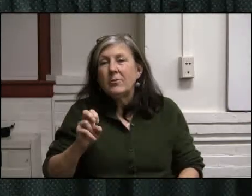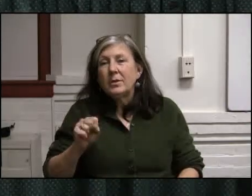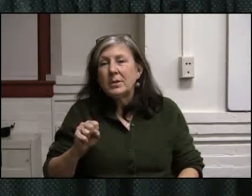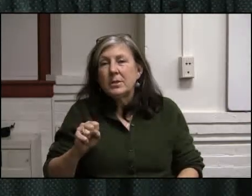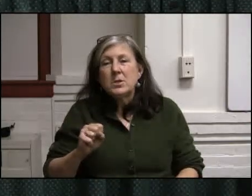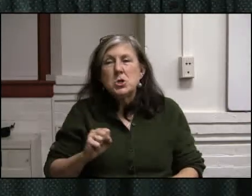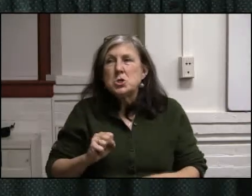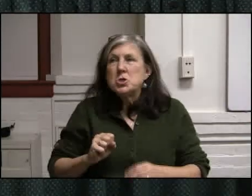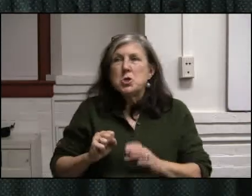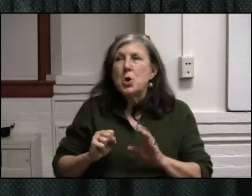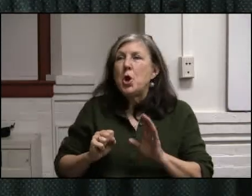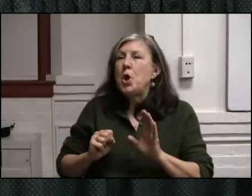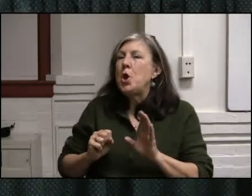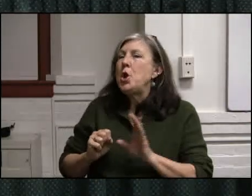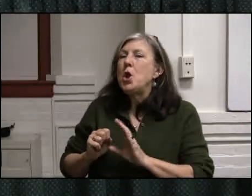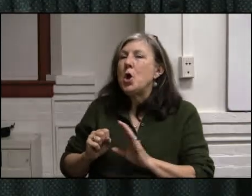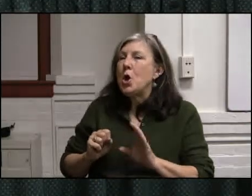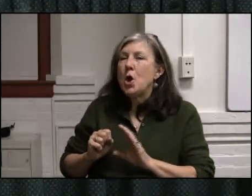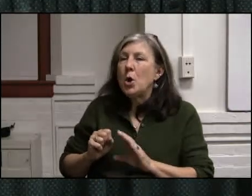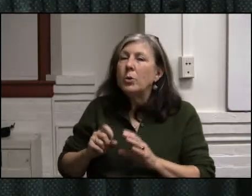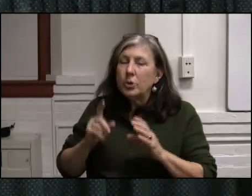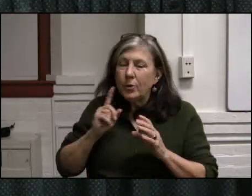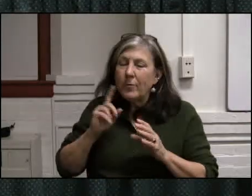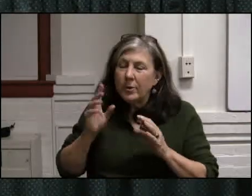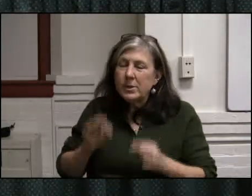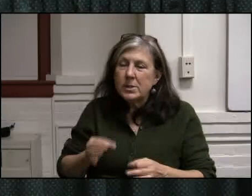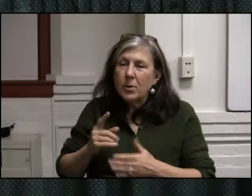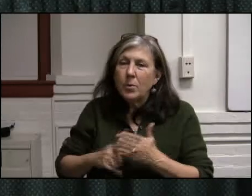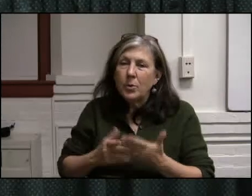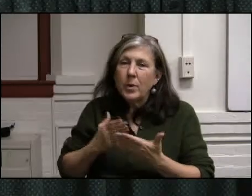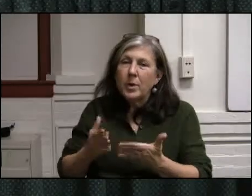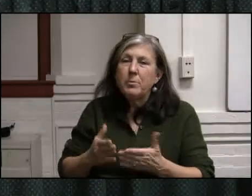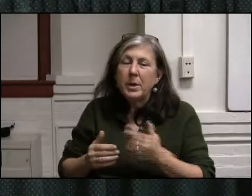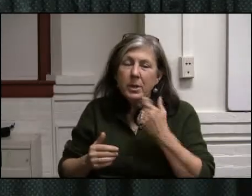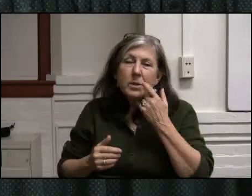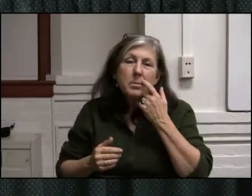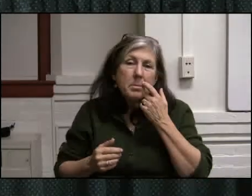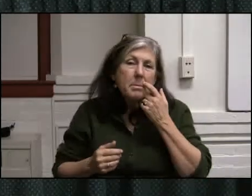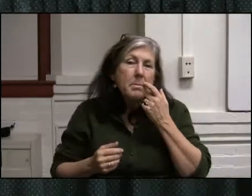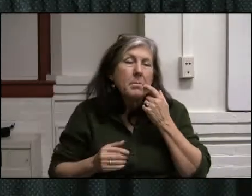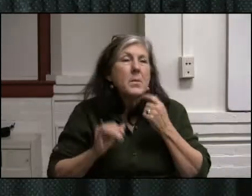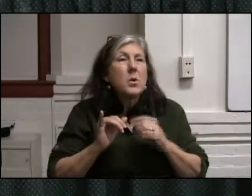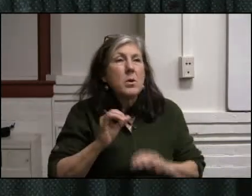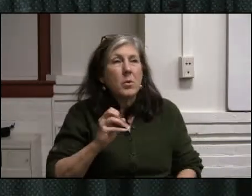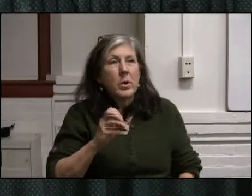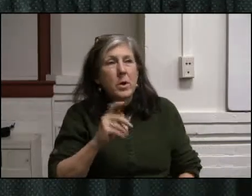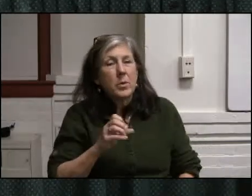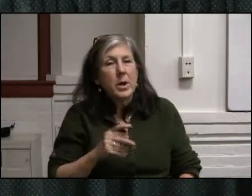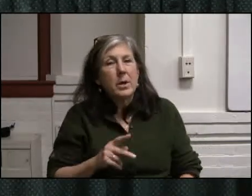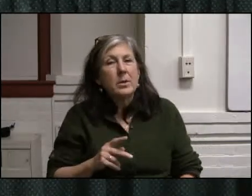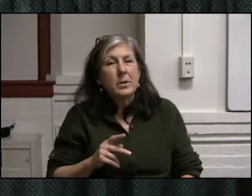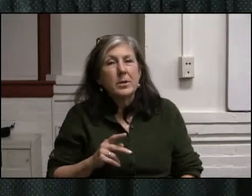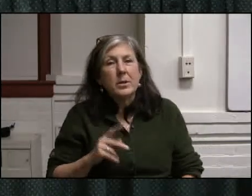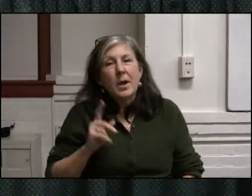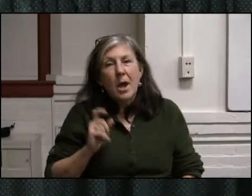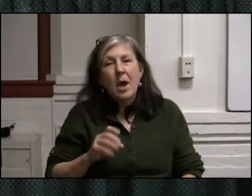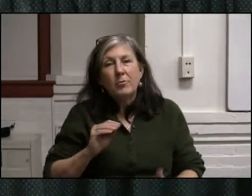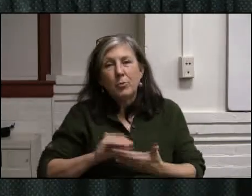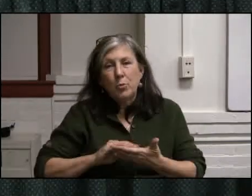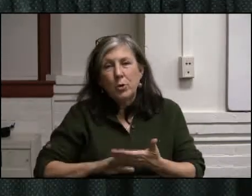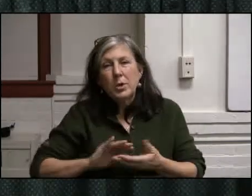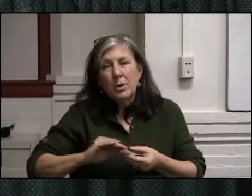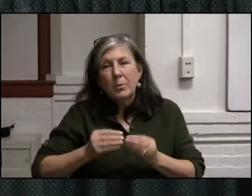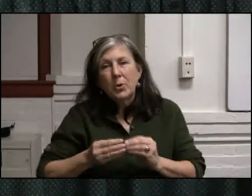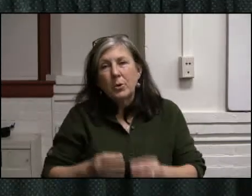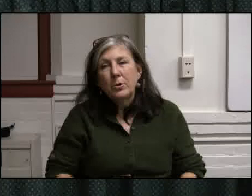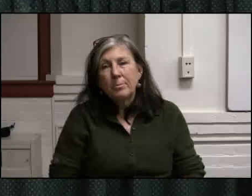Oh, no. You need to No. decide what you're recommending Oh, we're, okay. Yeah. Okay, never mind. on that one. Okay, We have to have a number in there, I think. Yeah. yeah. Right.